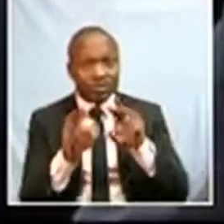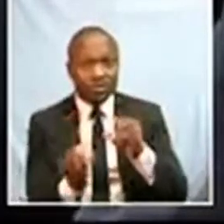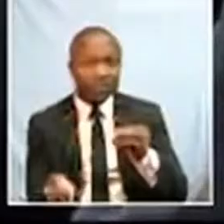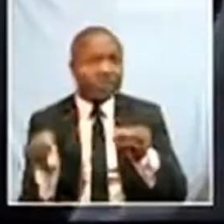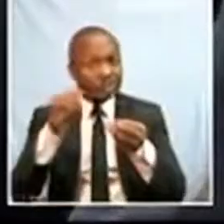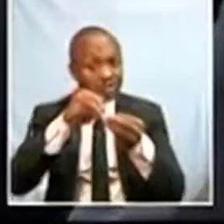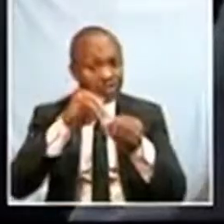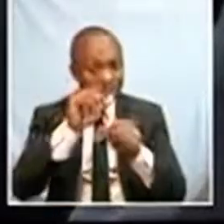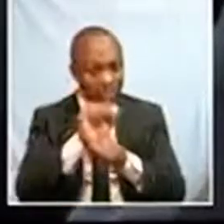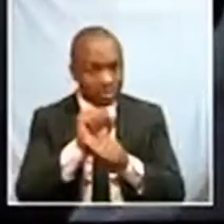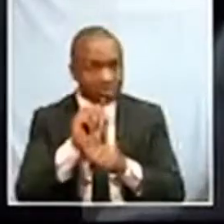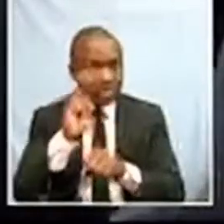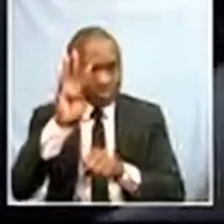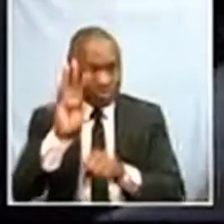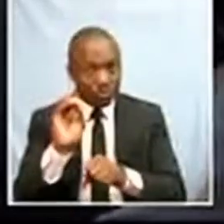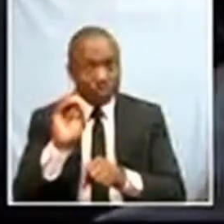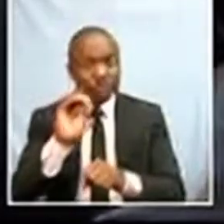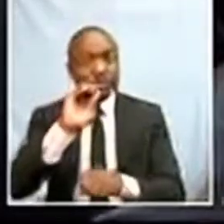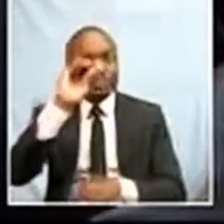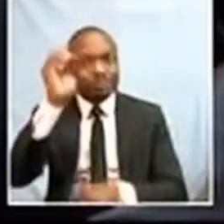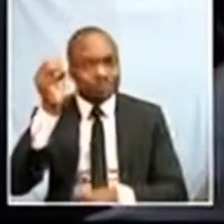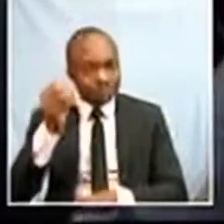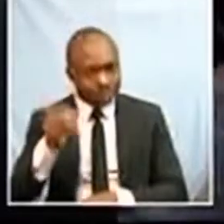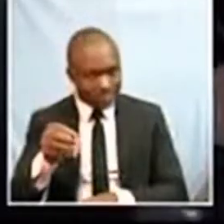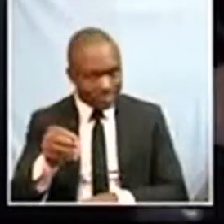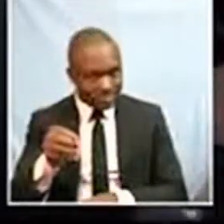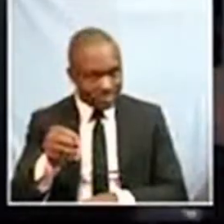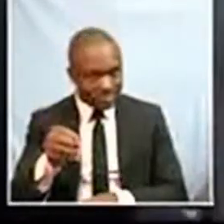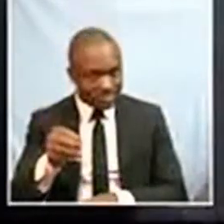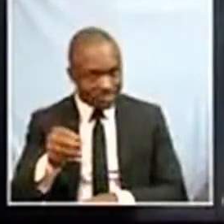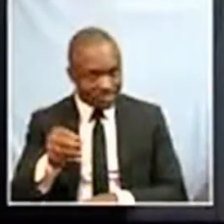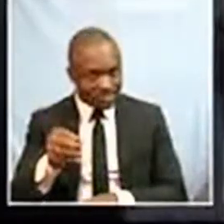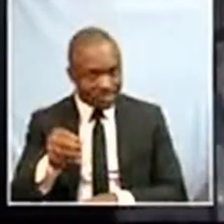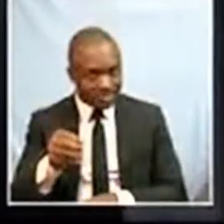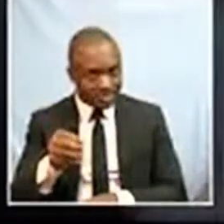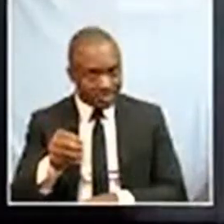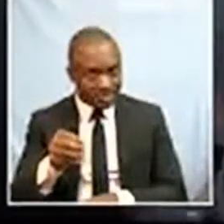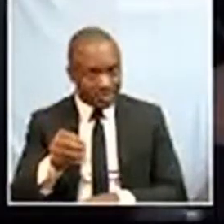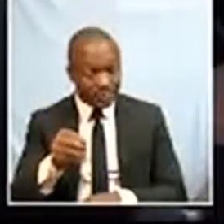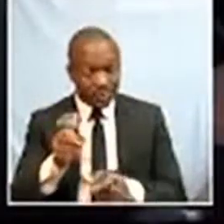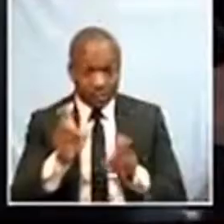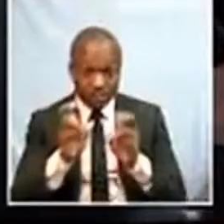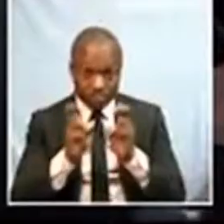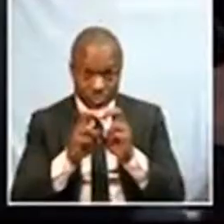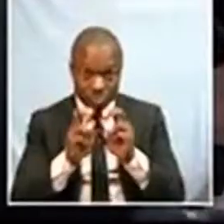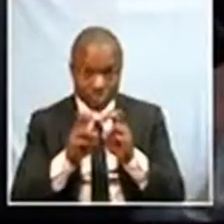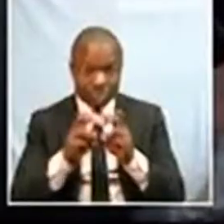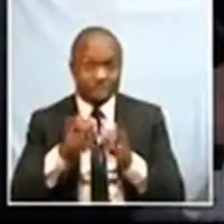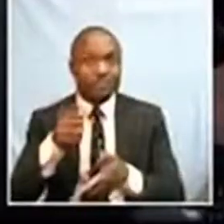is 40% of the initial contract price.